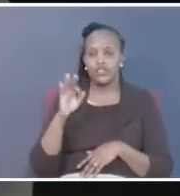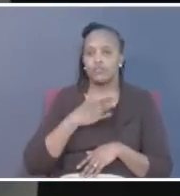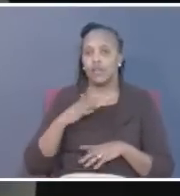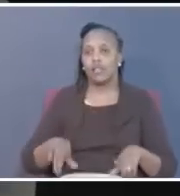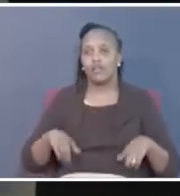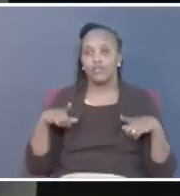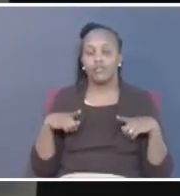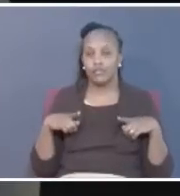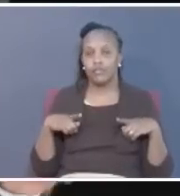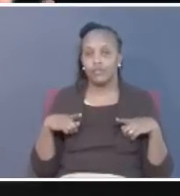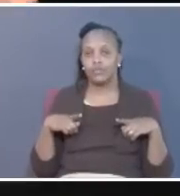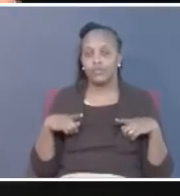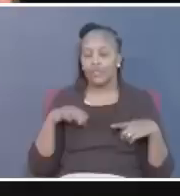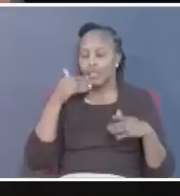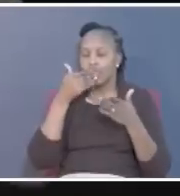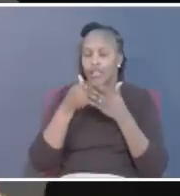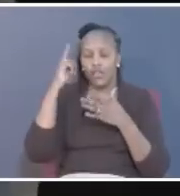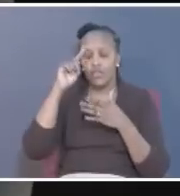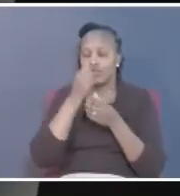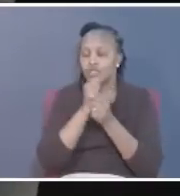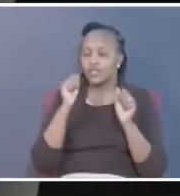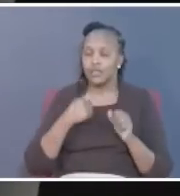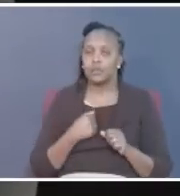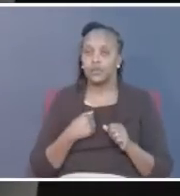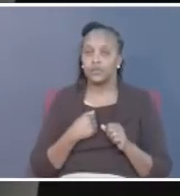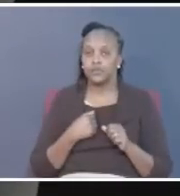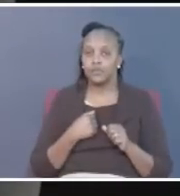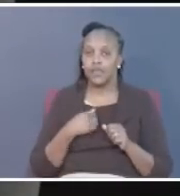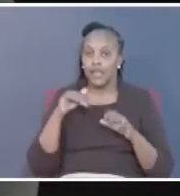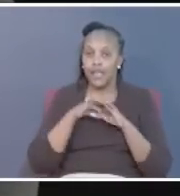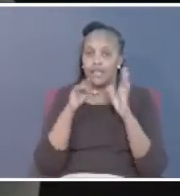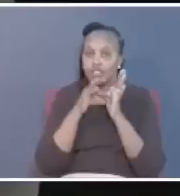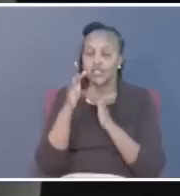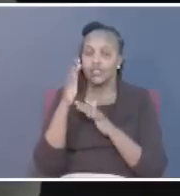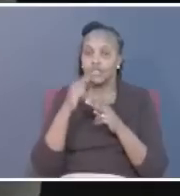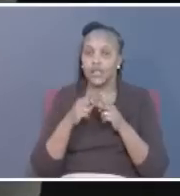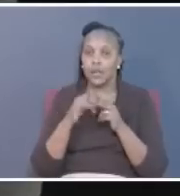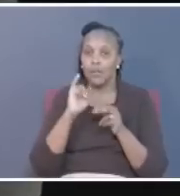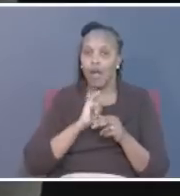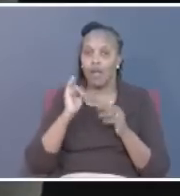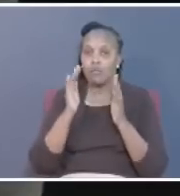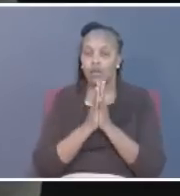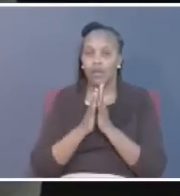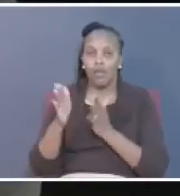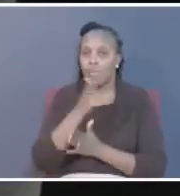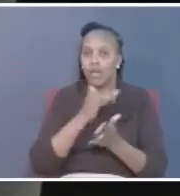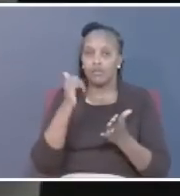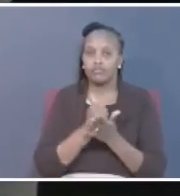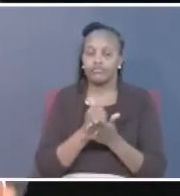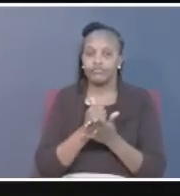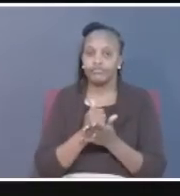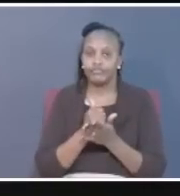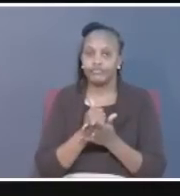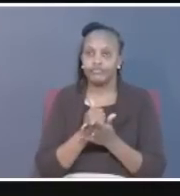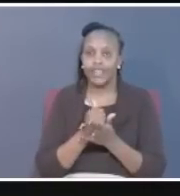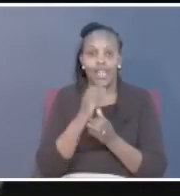life. Thank you for saving me. In Jesus' name I pray. Amen.